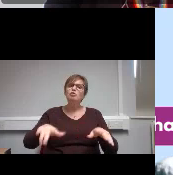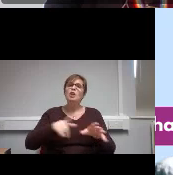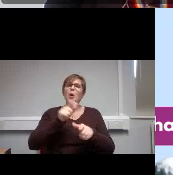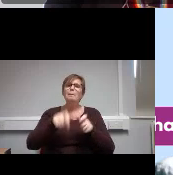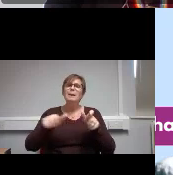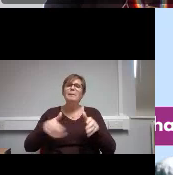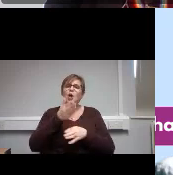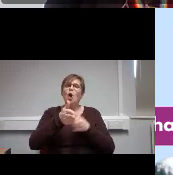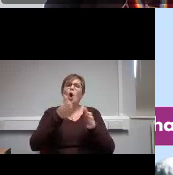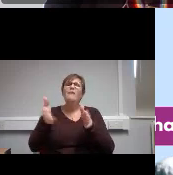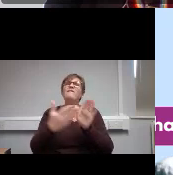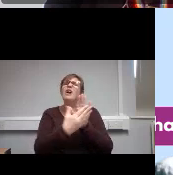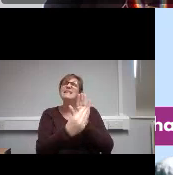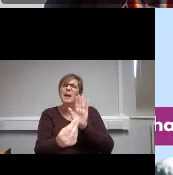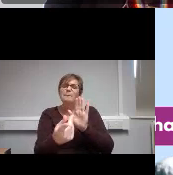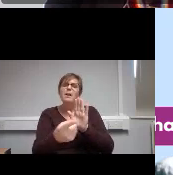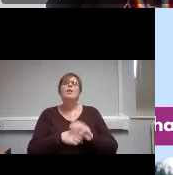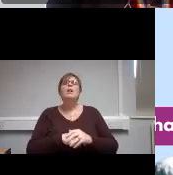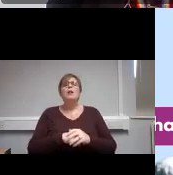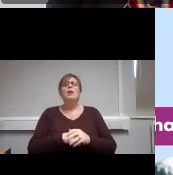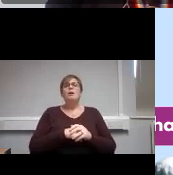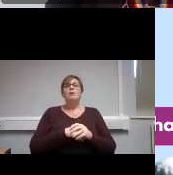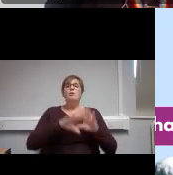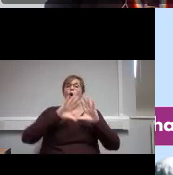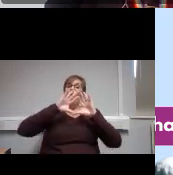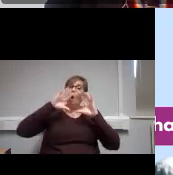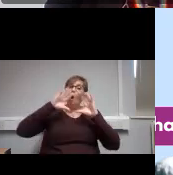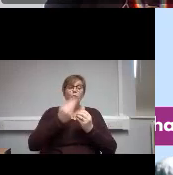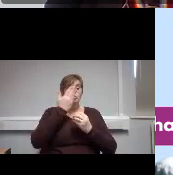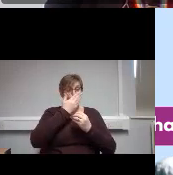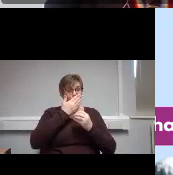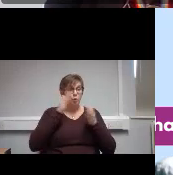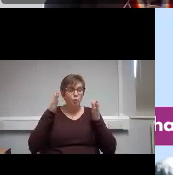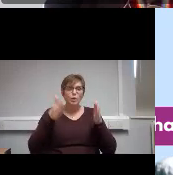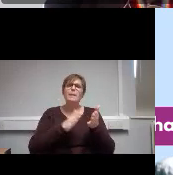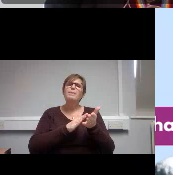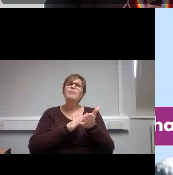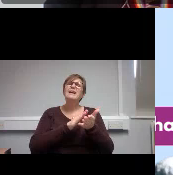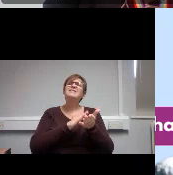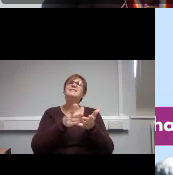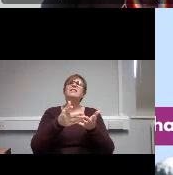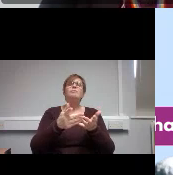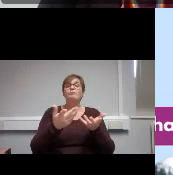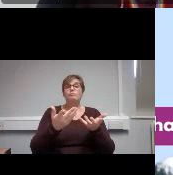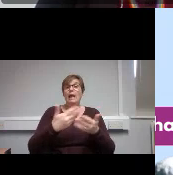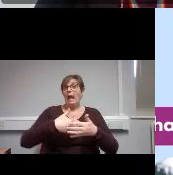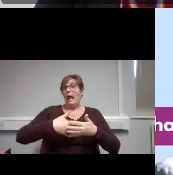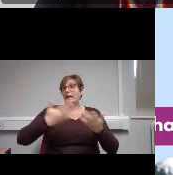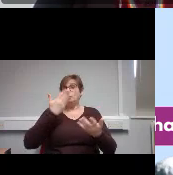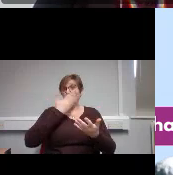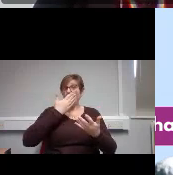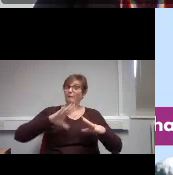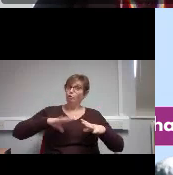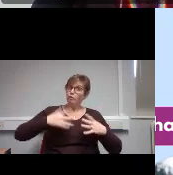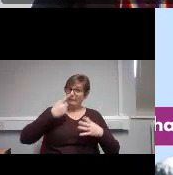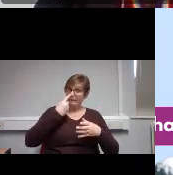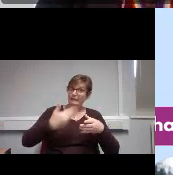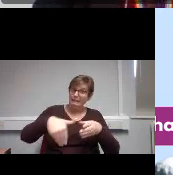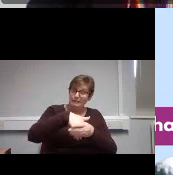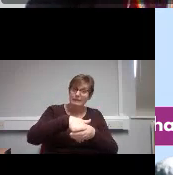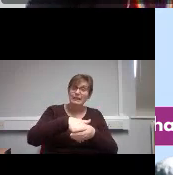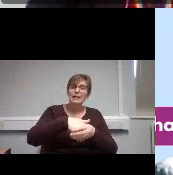So a couple of examples here. One is the whole school approach, which is a programme that is free to all schools in Derbyshire. And